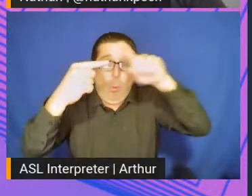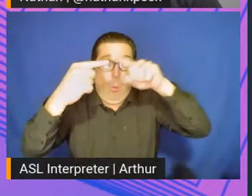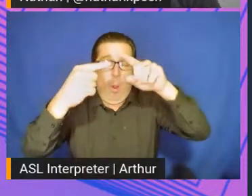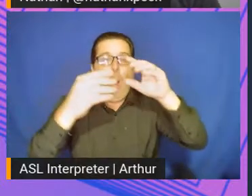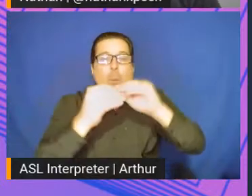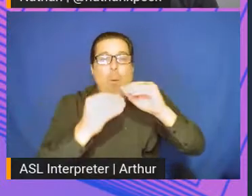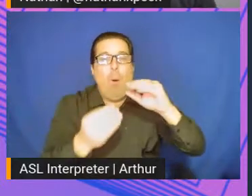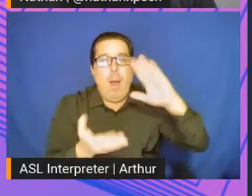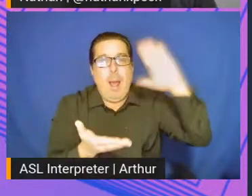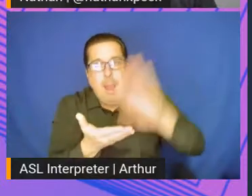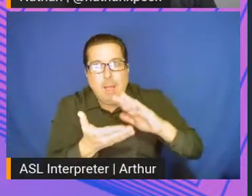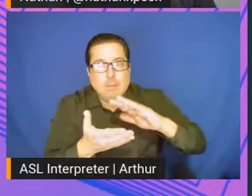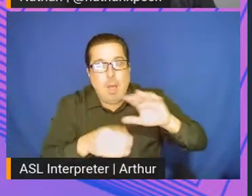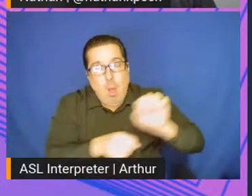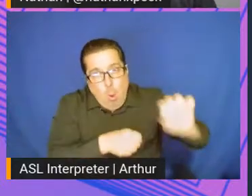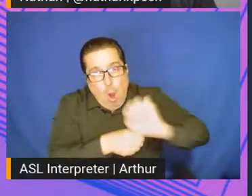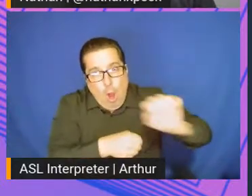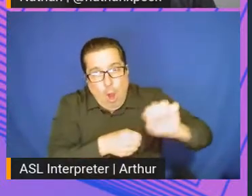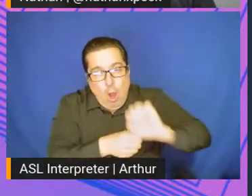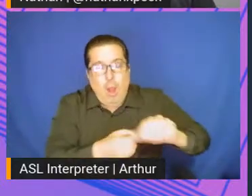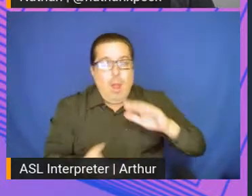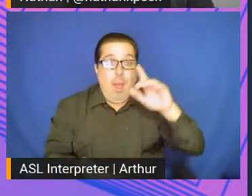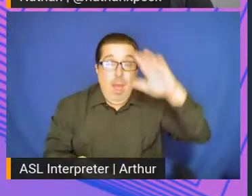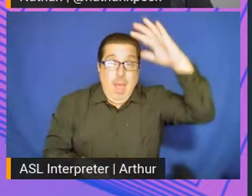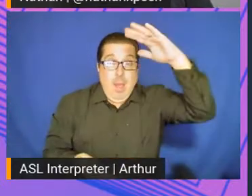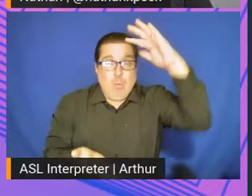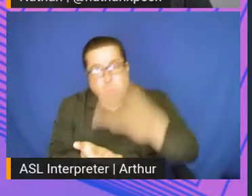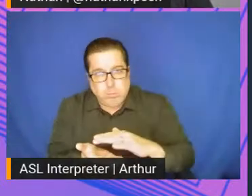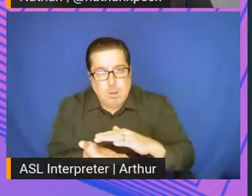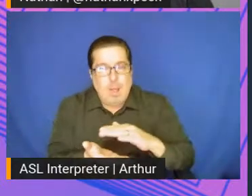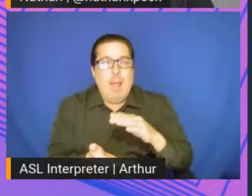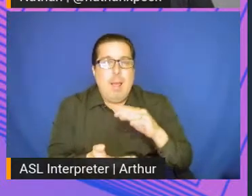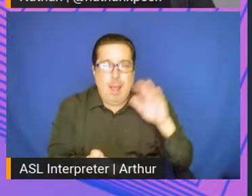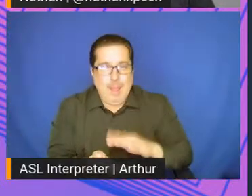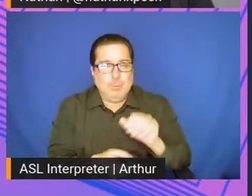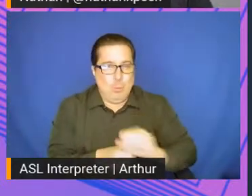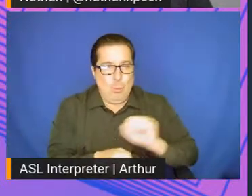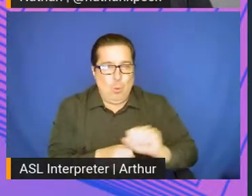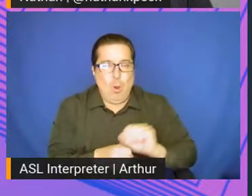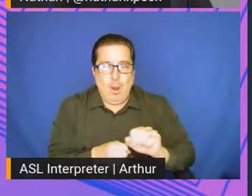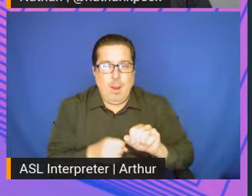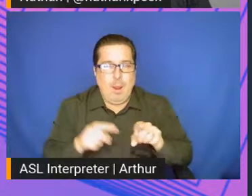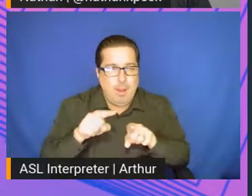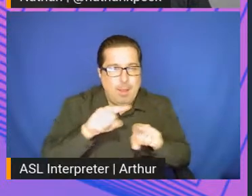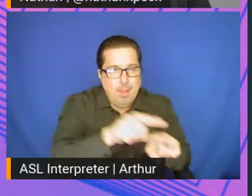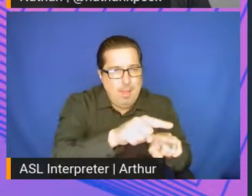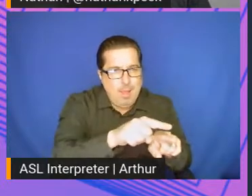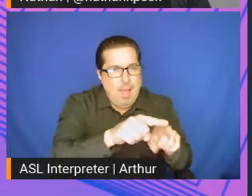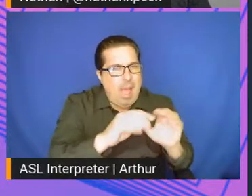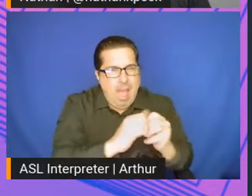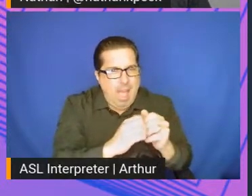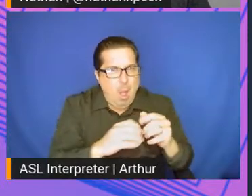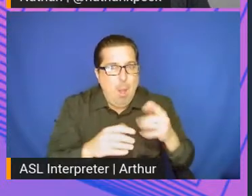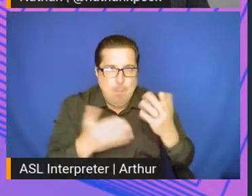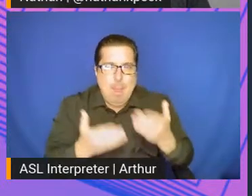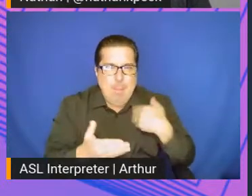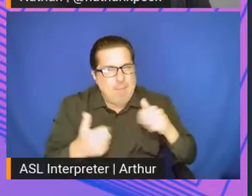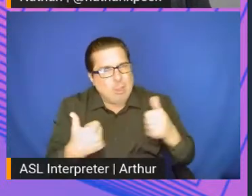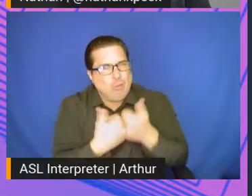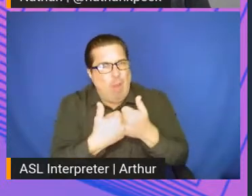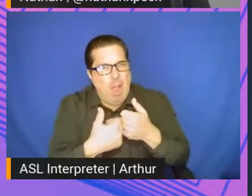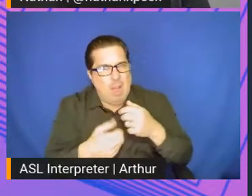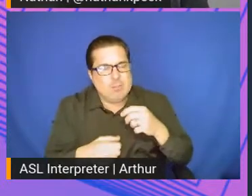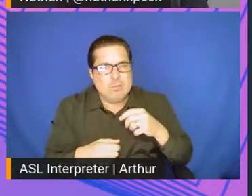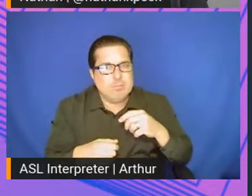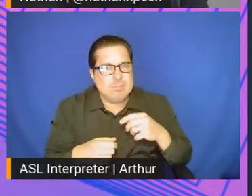of horizontal scaling is a little bit challenging to do. So we made a service to help with that. A service